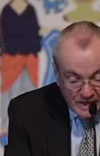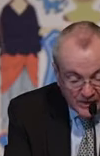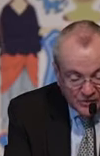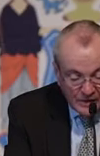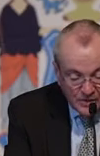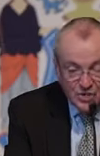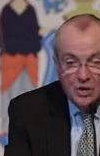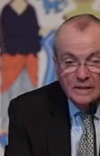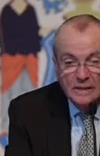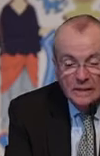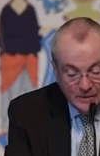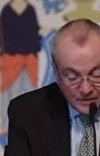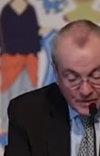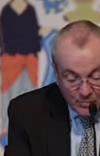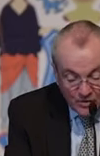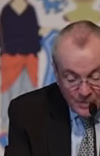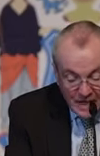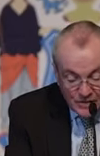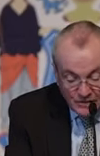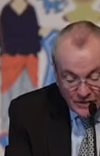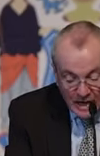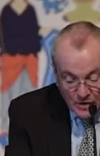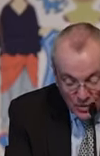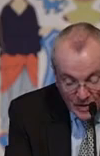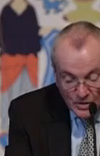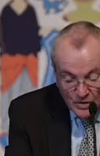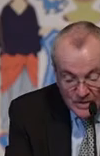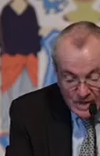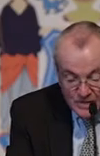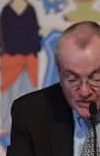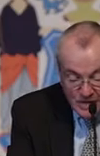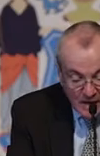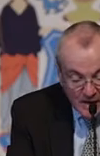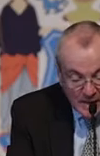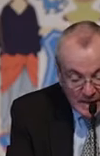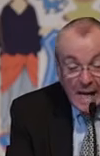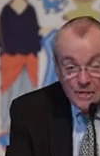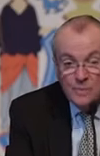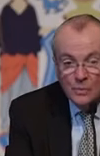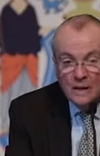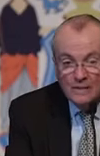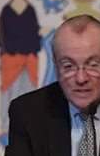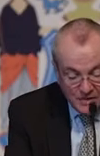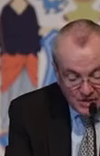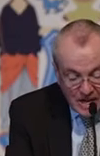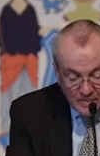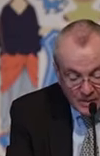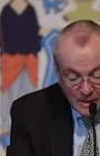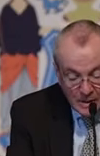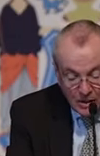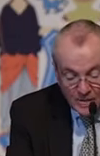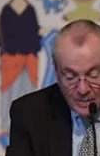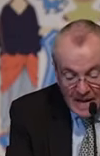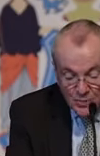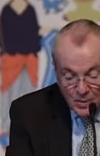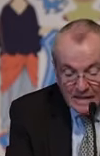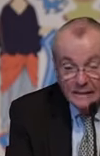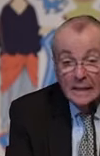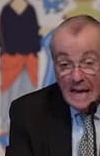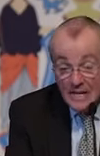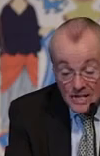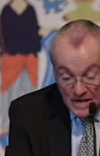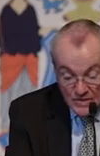focus, we can see on this chart that the number of patients in either critical or intensive care has been relatively stable over the past